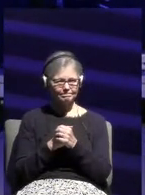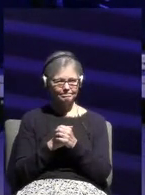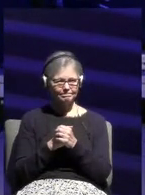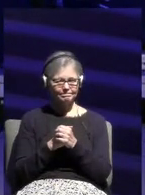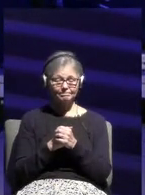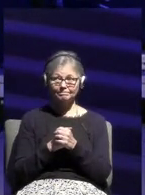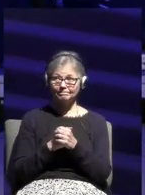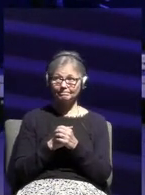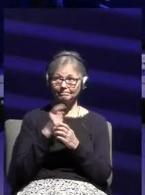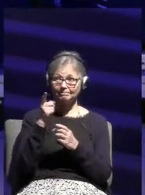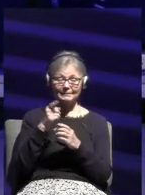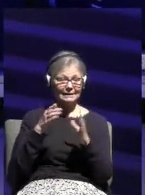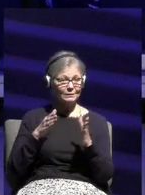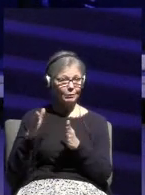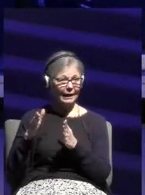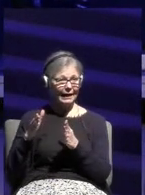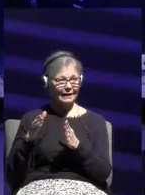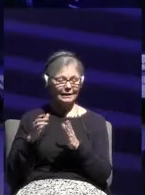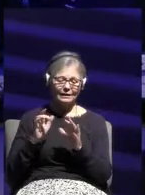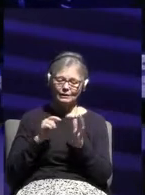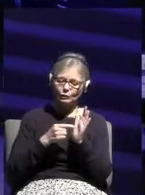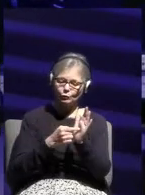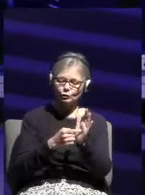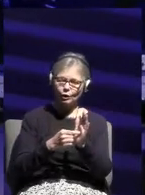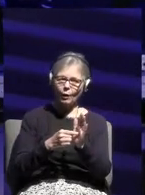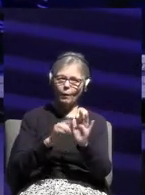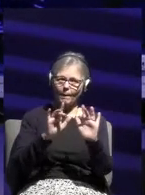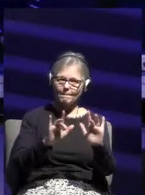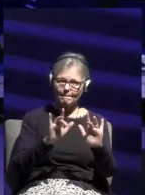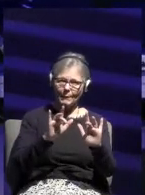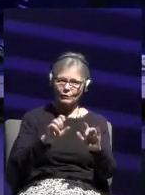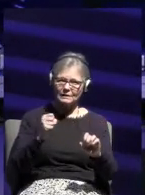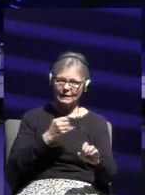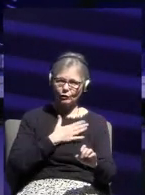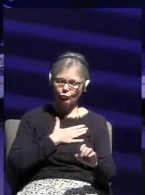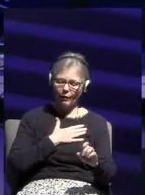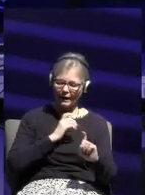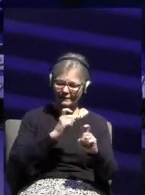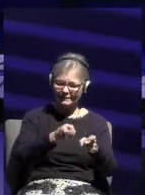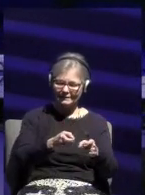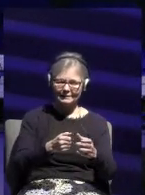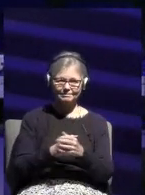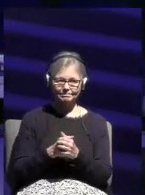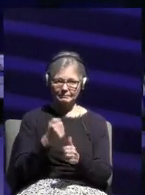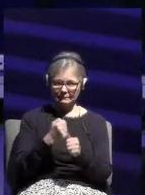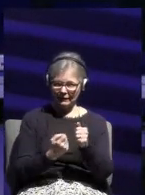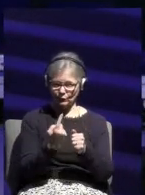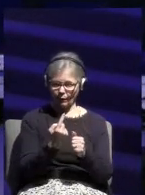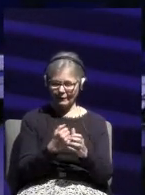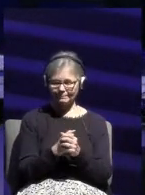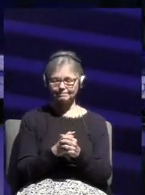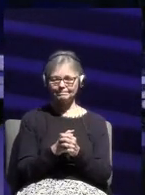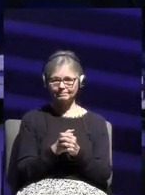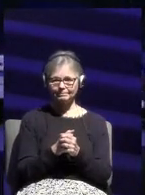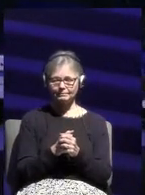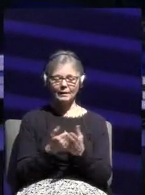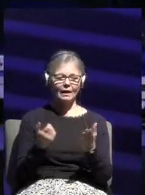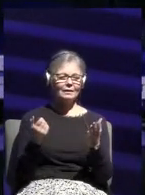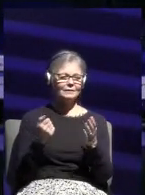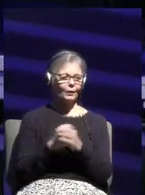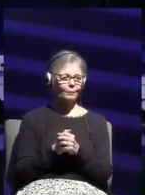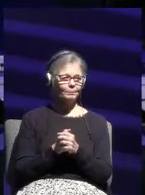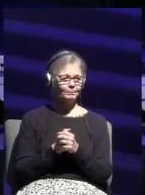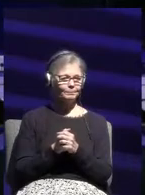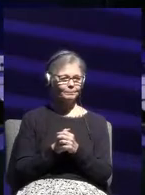to show mercy and grace to each and every one of us. So we might